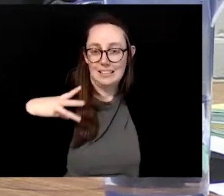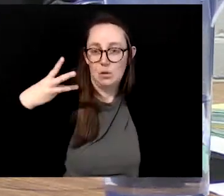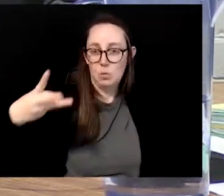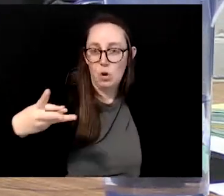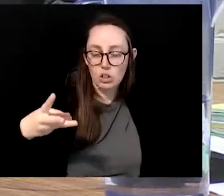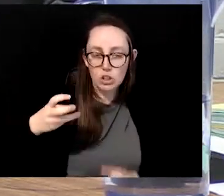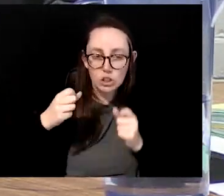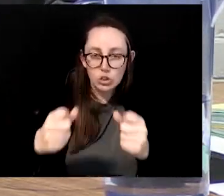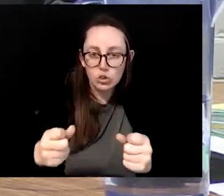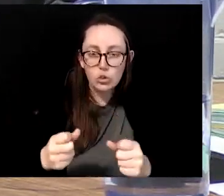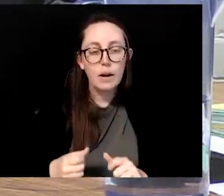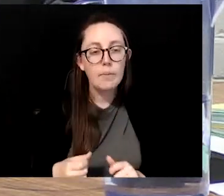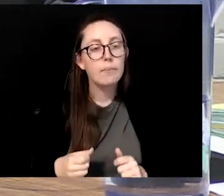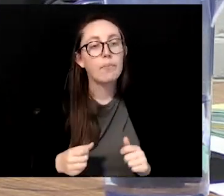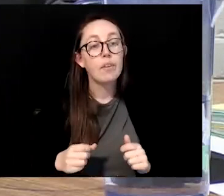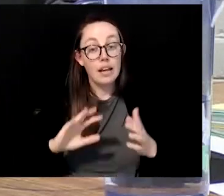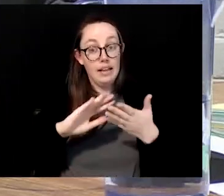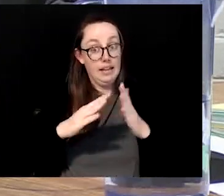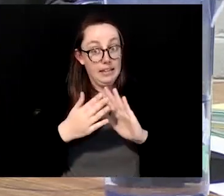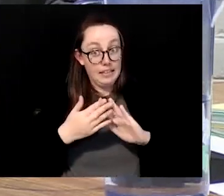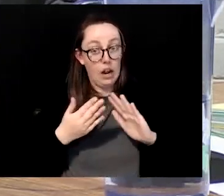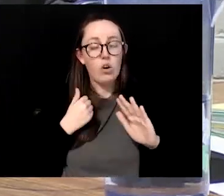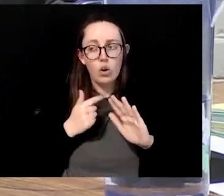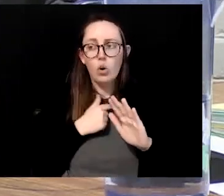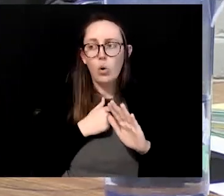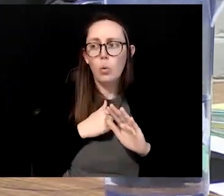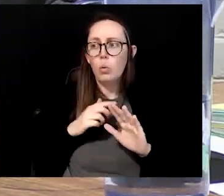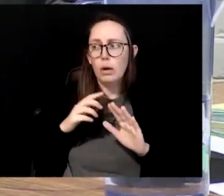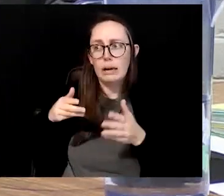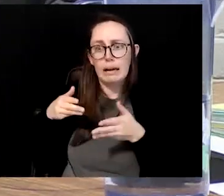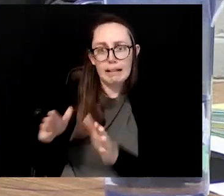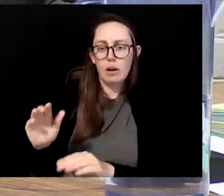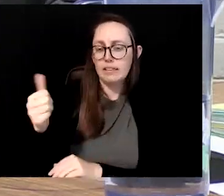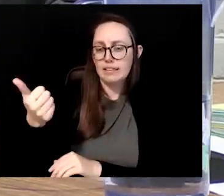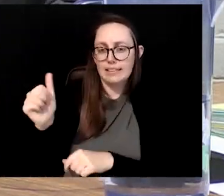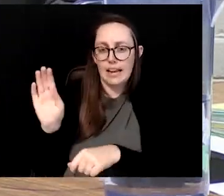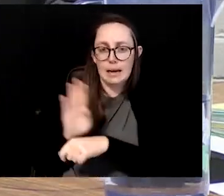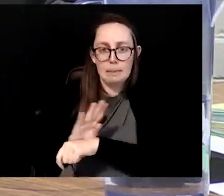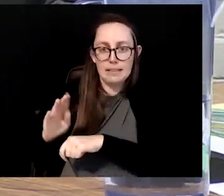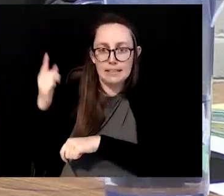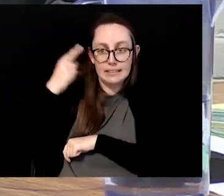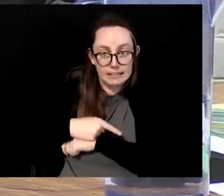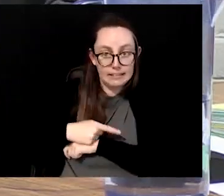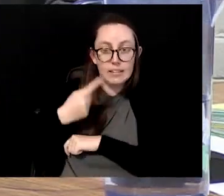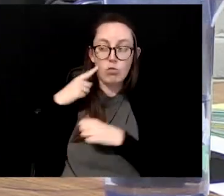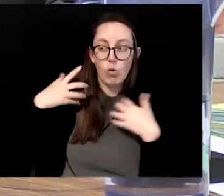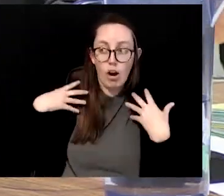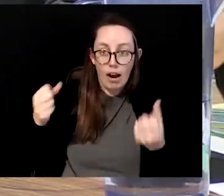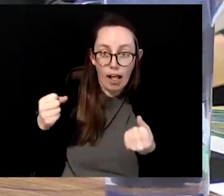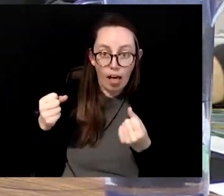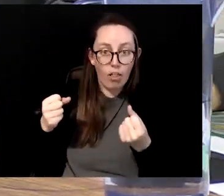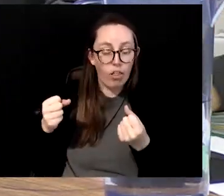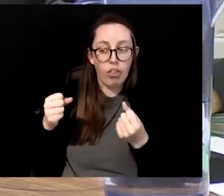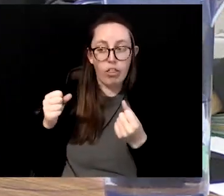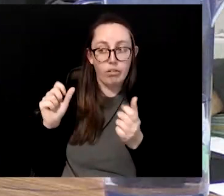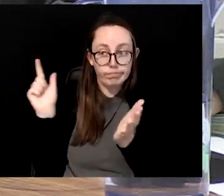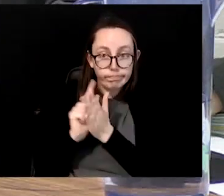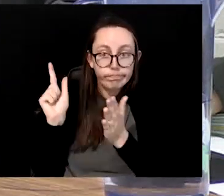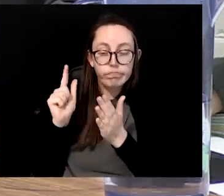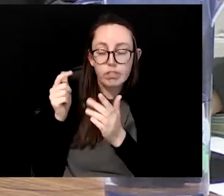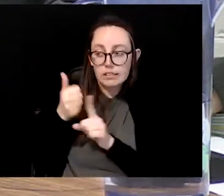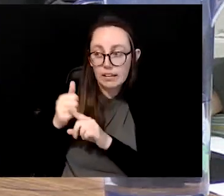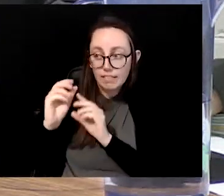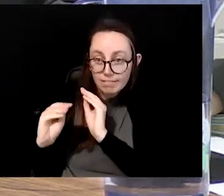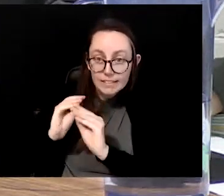gave 10 business days to correct the health violations at this address uh conducted re-inspection the week before